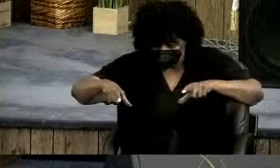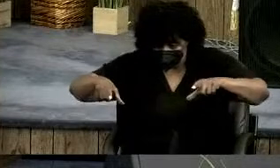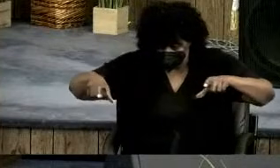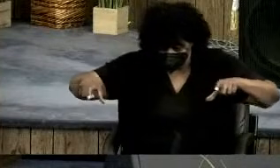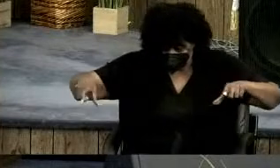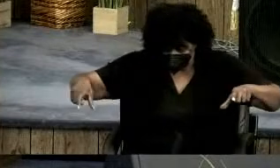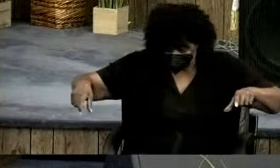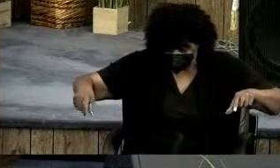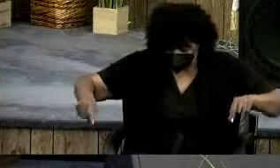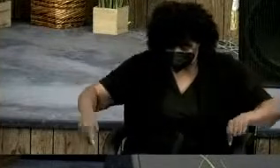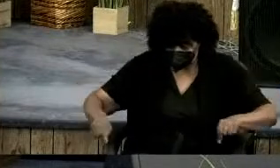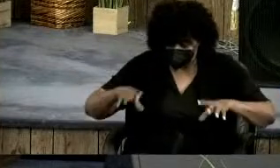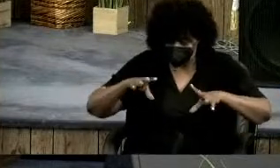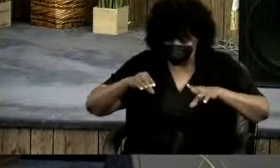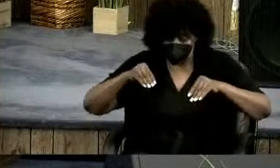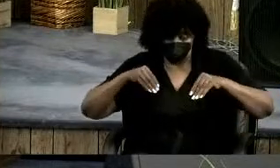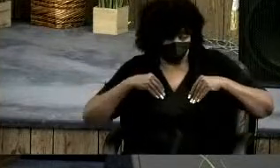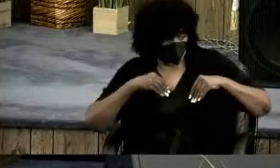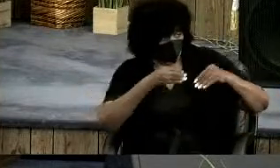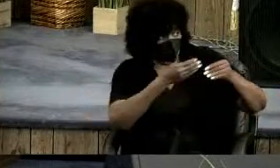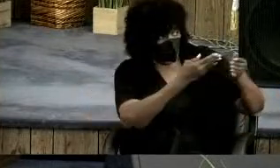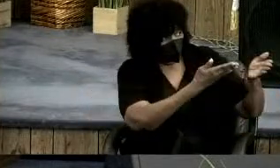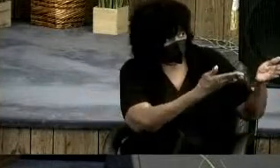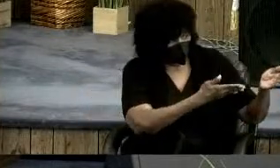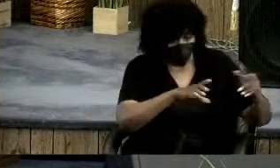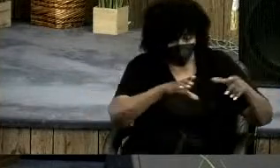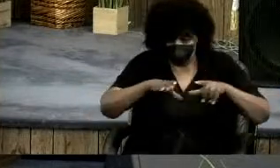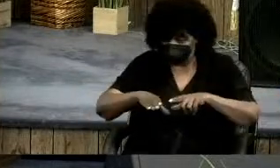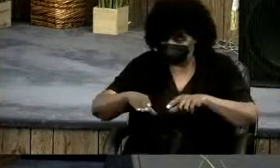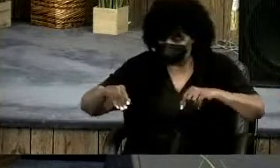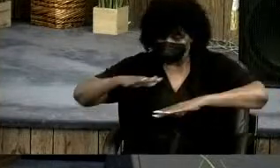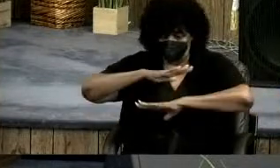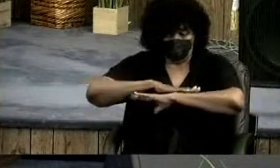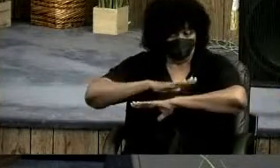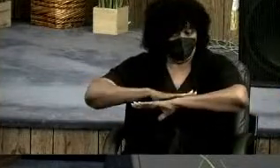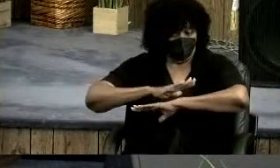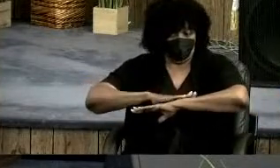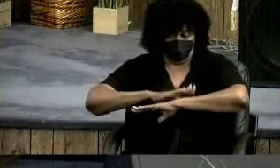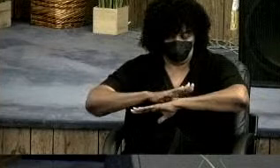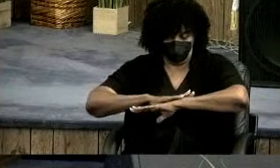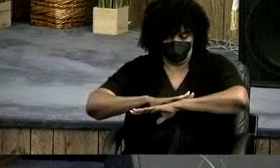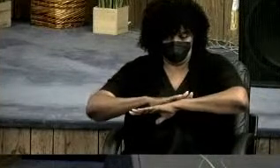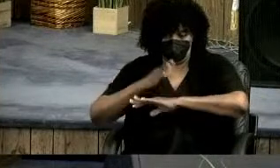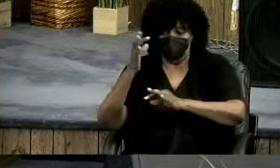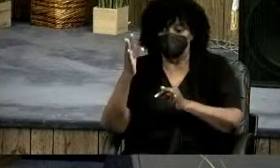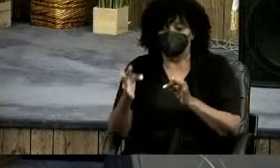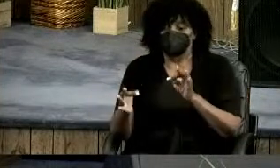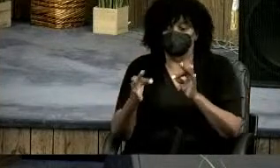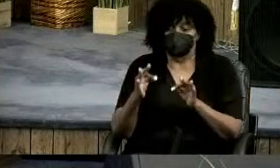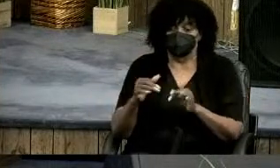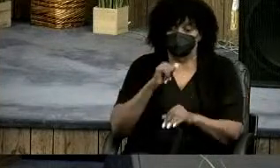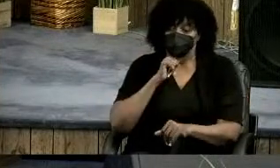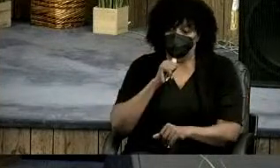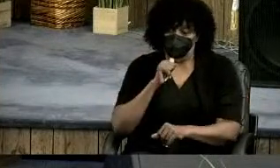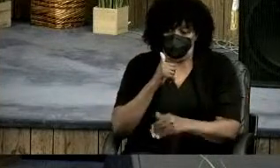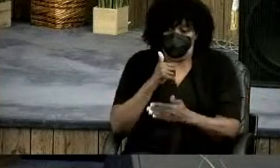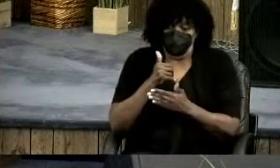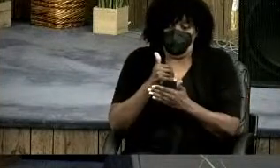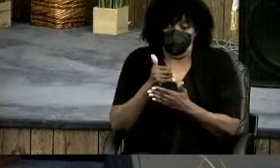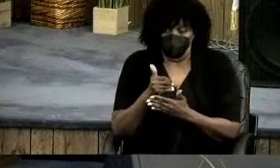people assigned to handle the table go. You can't have a problem if you don't go nowhere near it. All right.